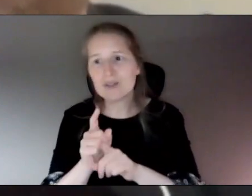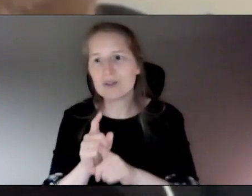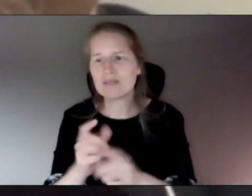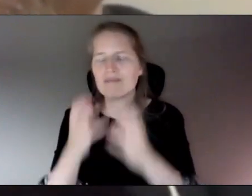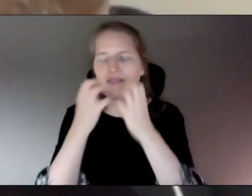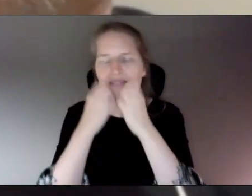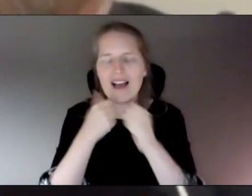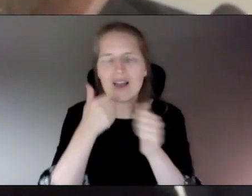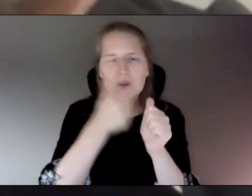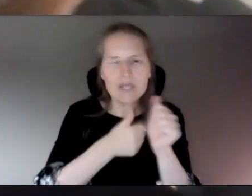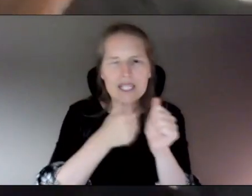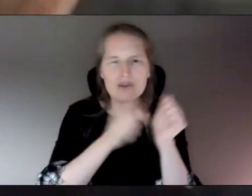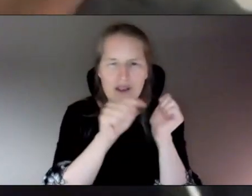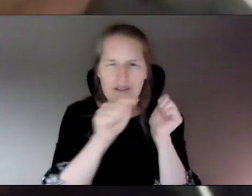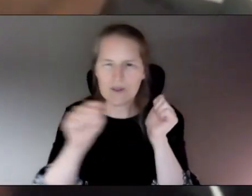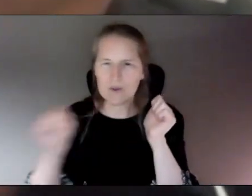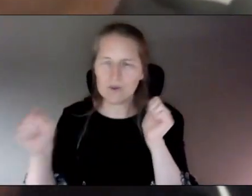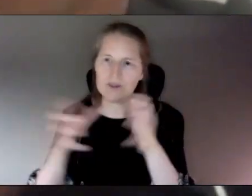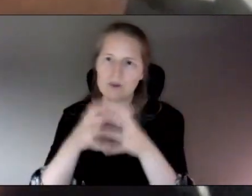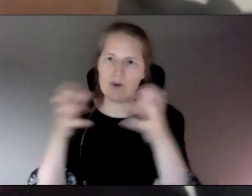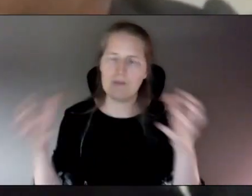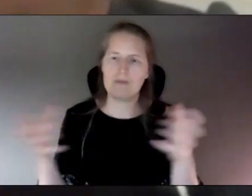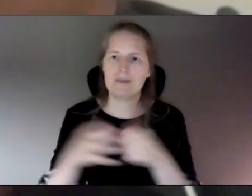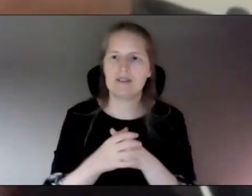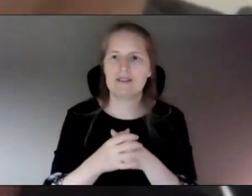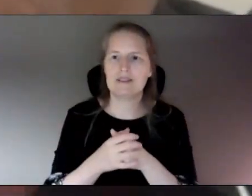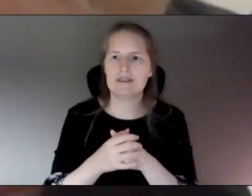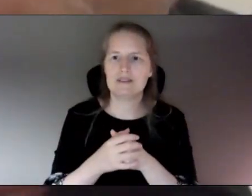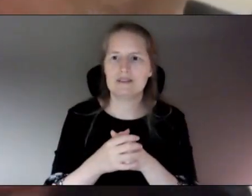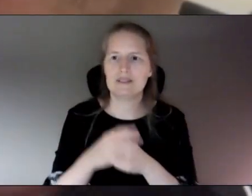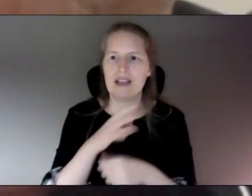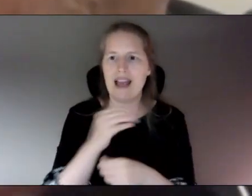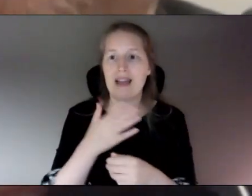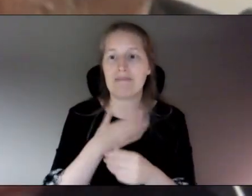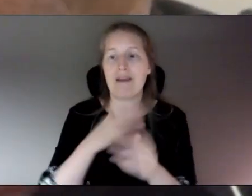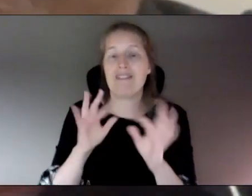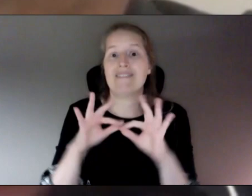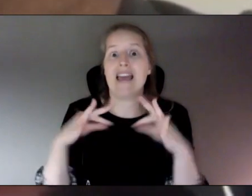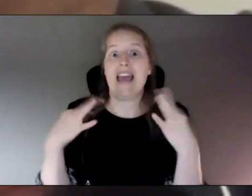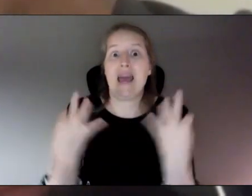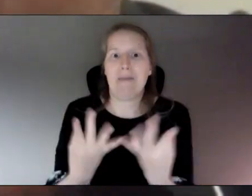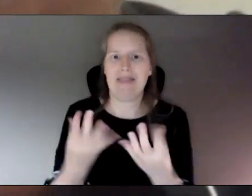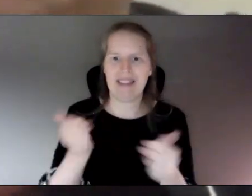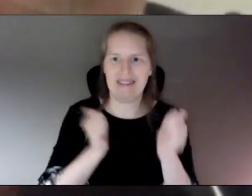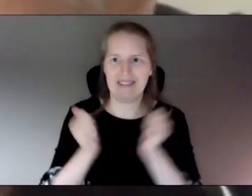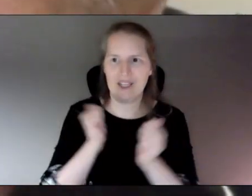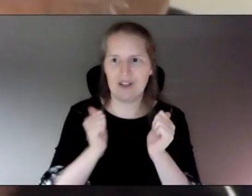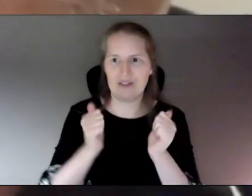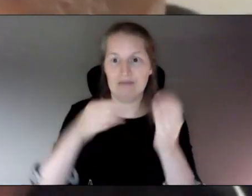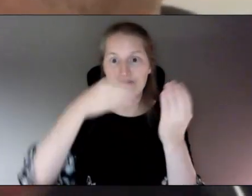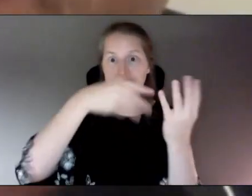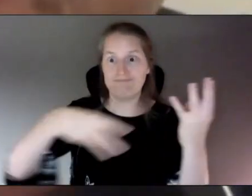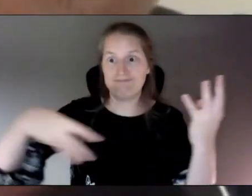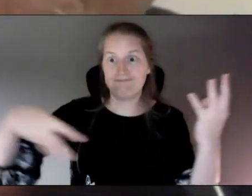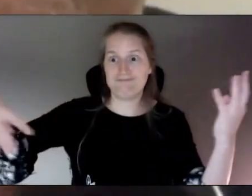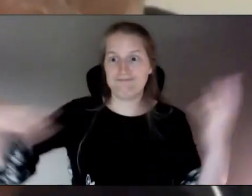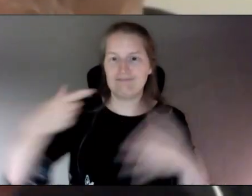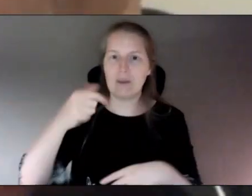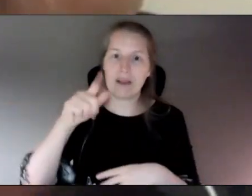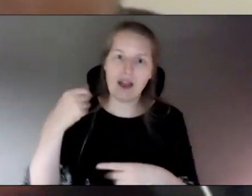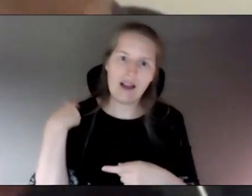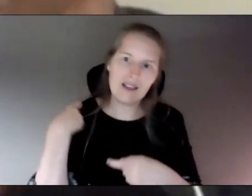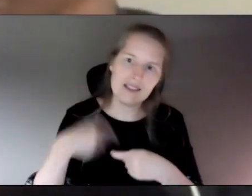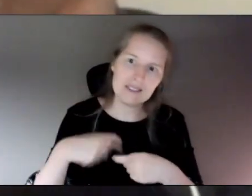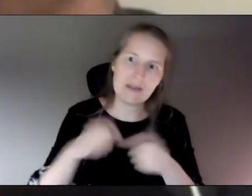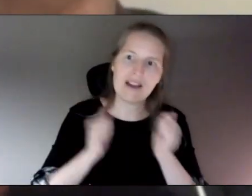so very much. And to my theatrical families, I have a lot of them. There's, of course, Gala Hispanic Theater and Theater J